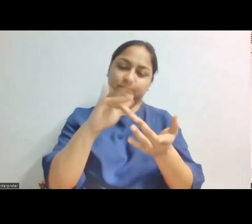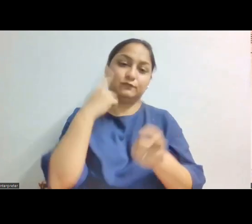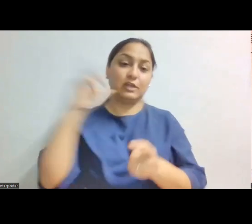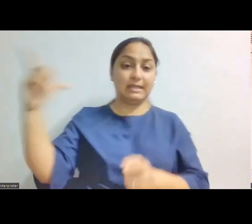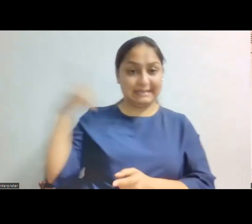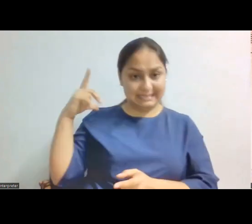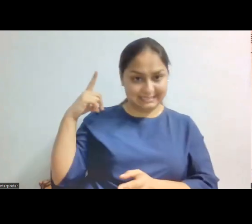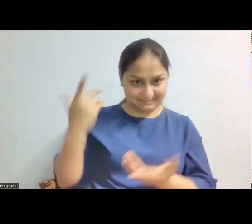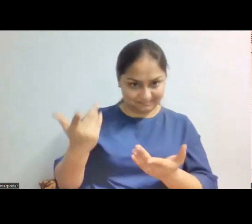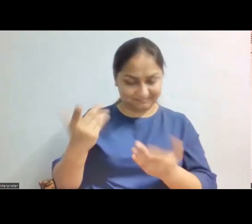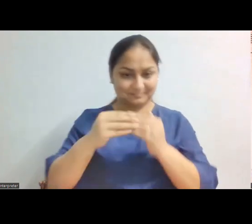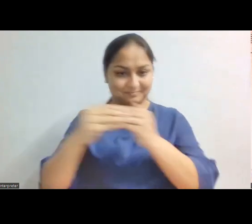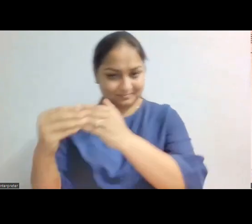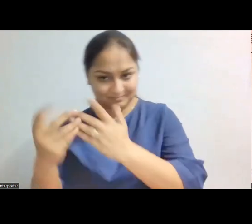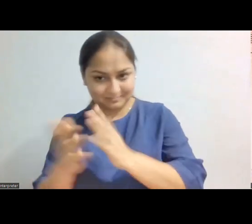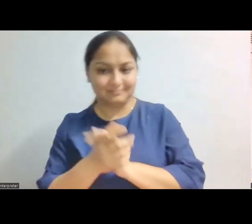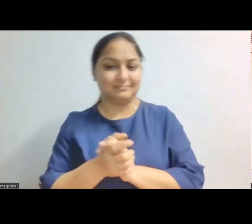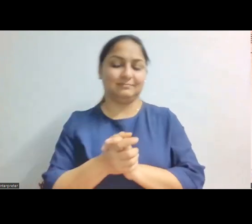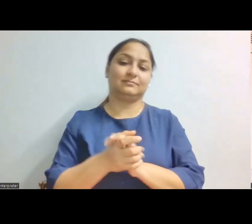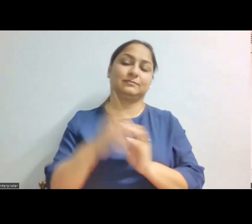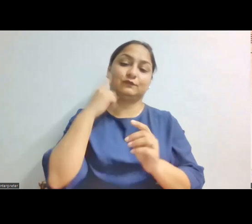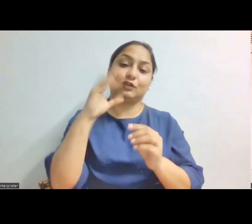respect to these centers.